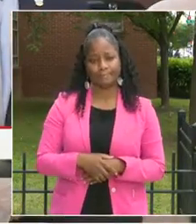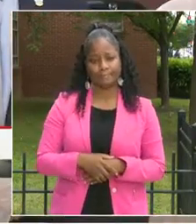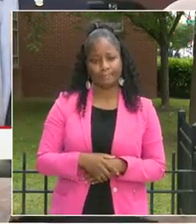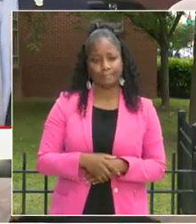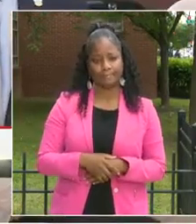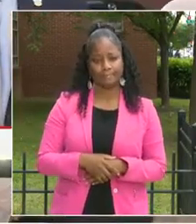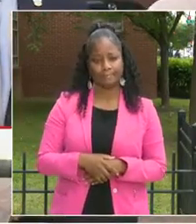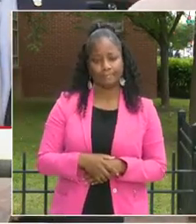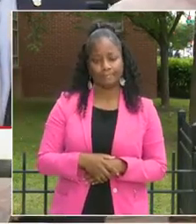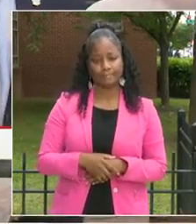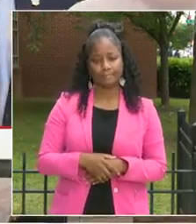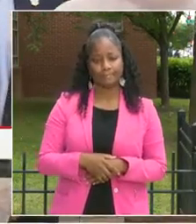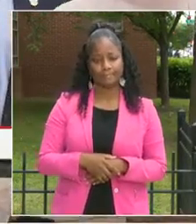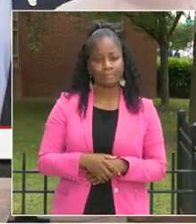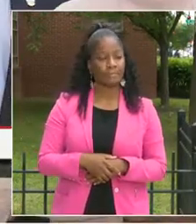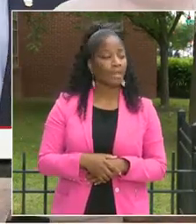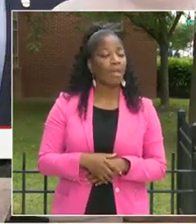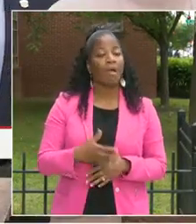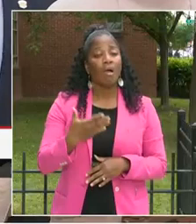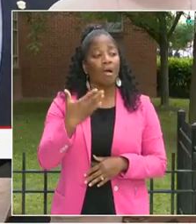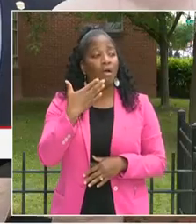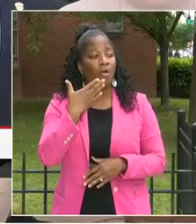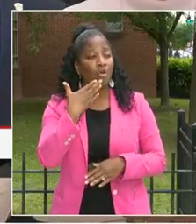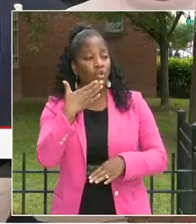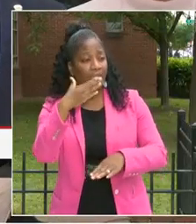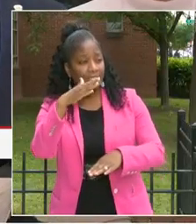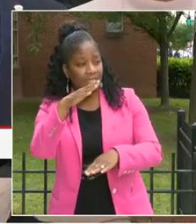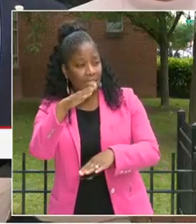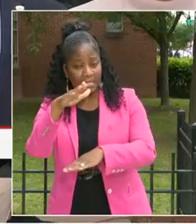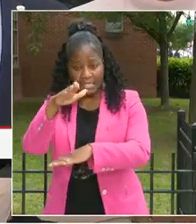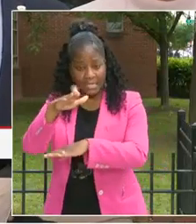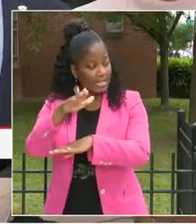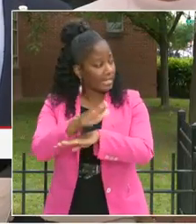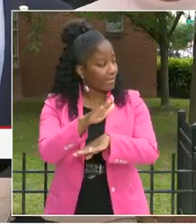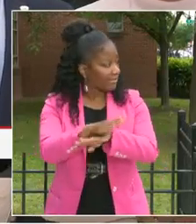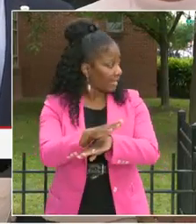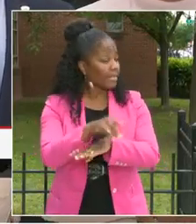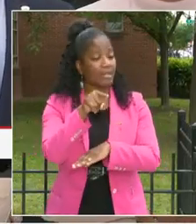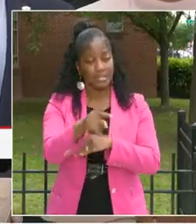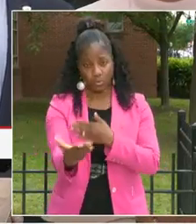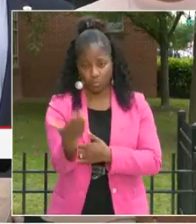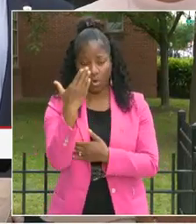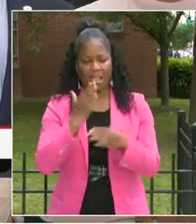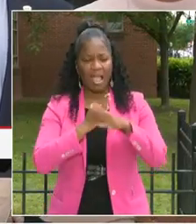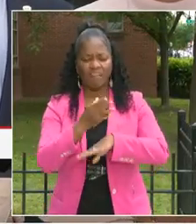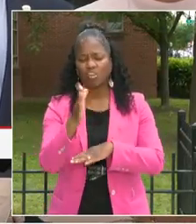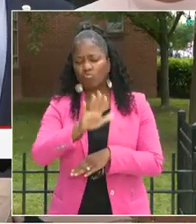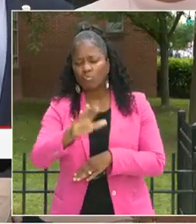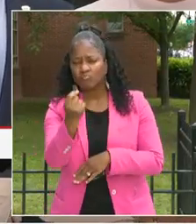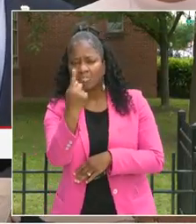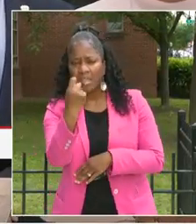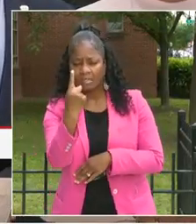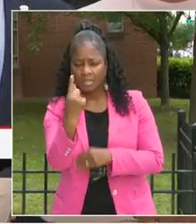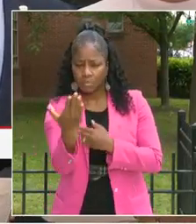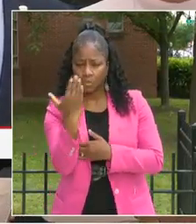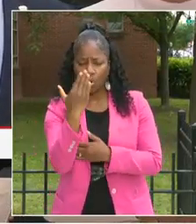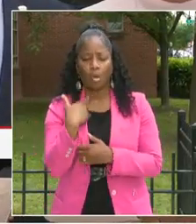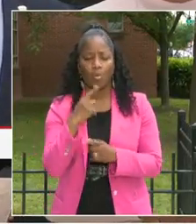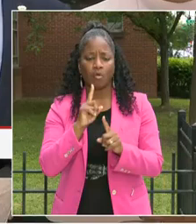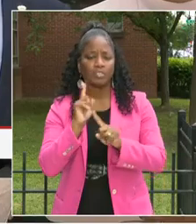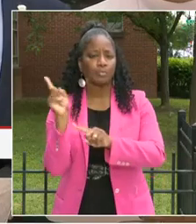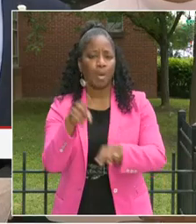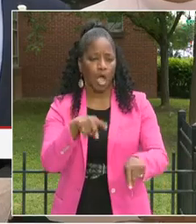Thank you, Mayor. Good evening. This morning, just after 11 o'clock, we did respond to the 2200 block of Trenton